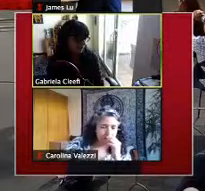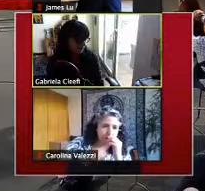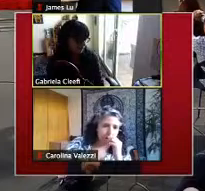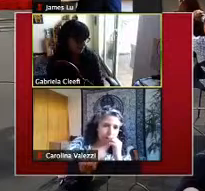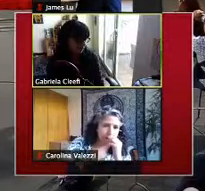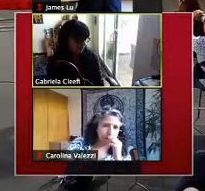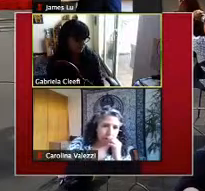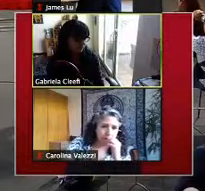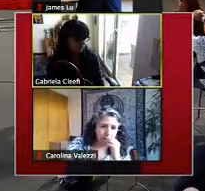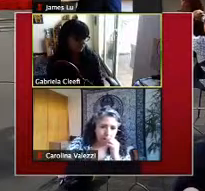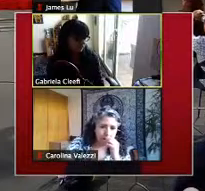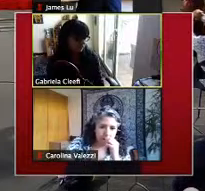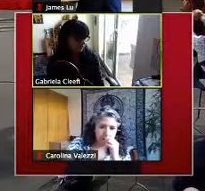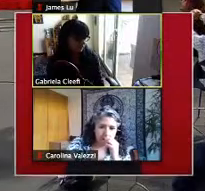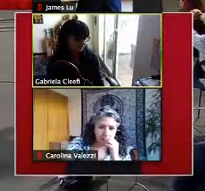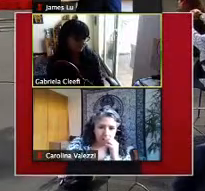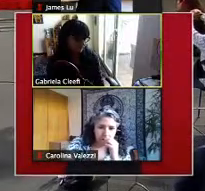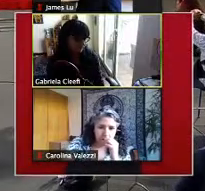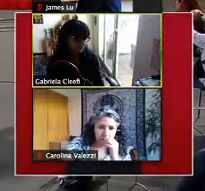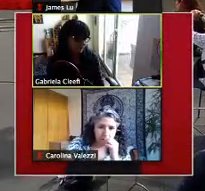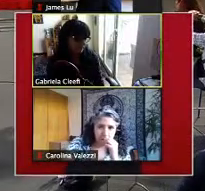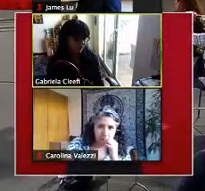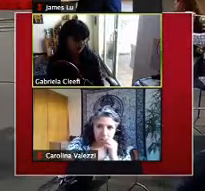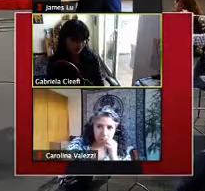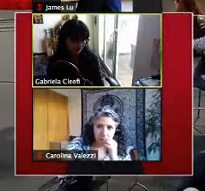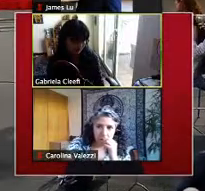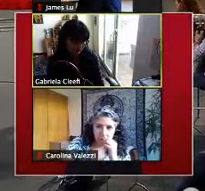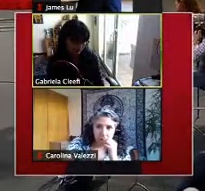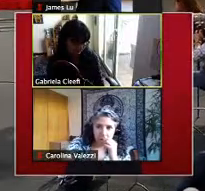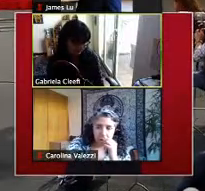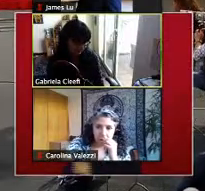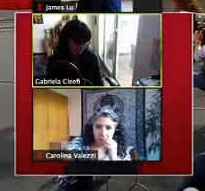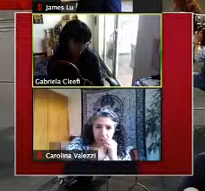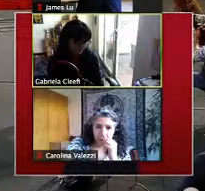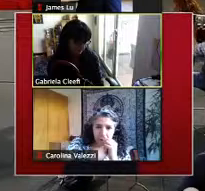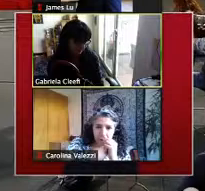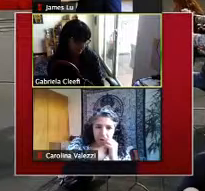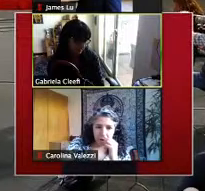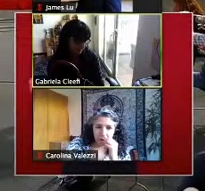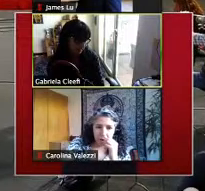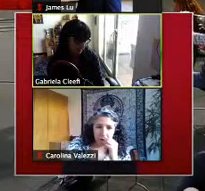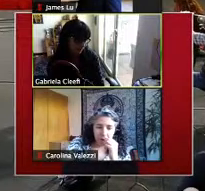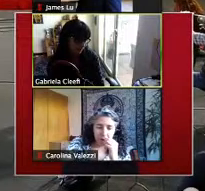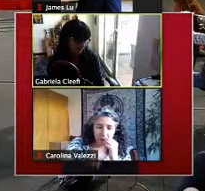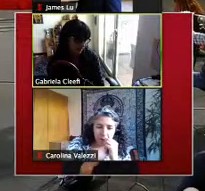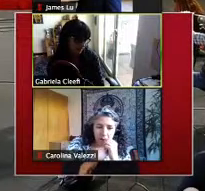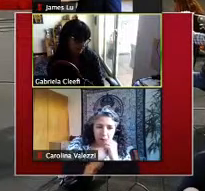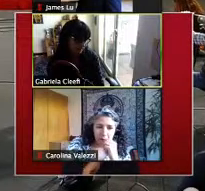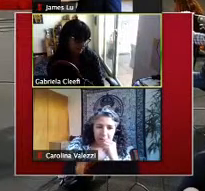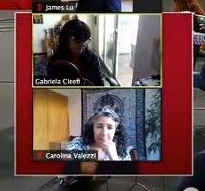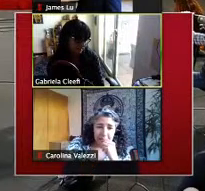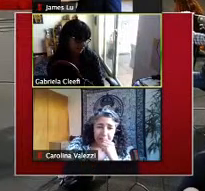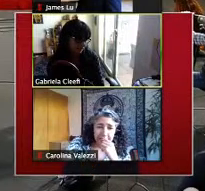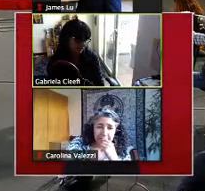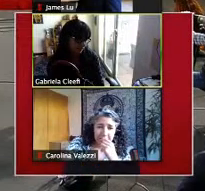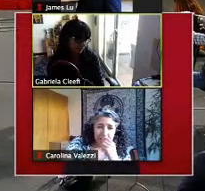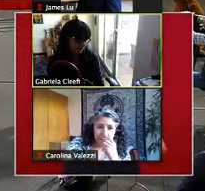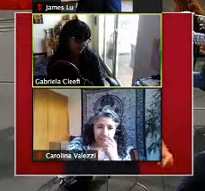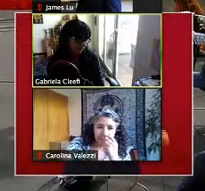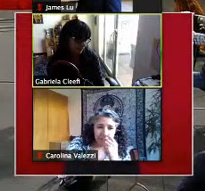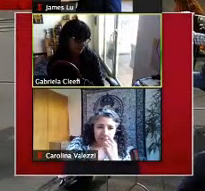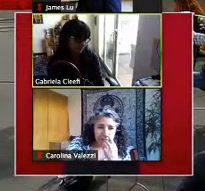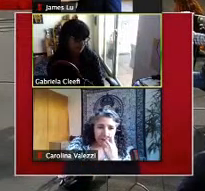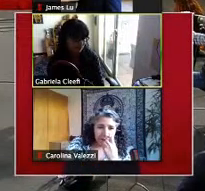Hello, good afternoon, everybody. Here we are again in our evening